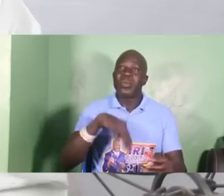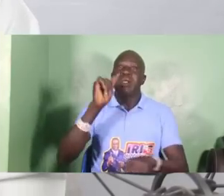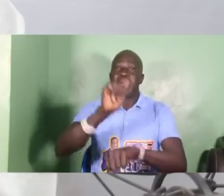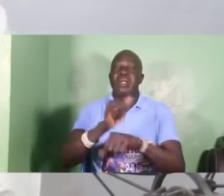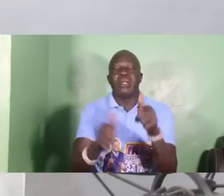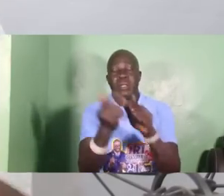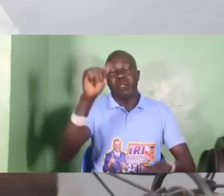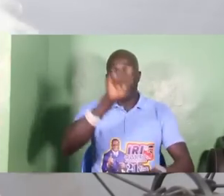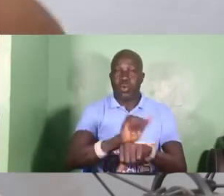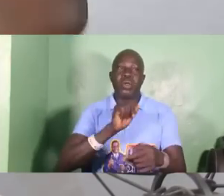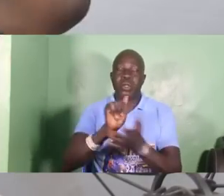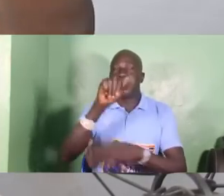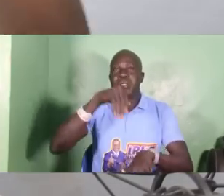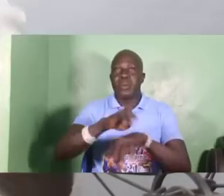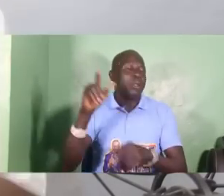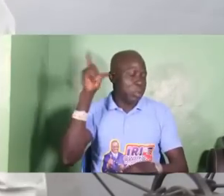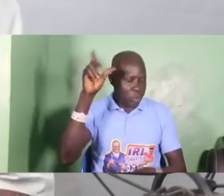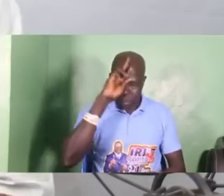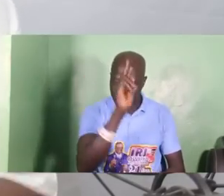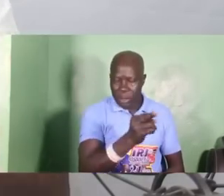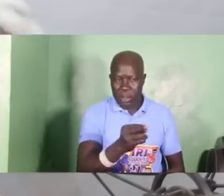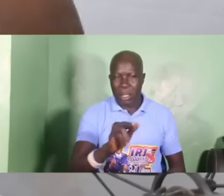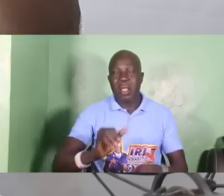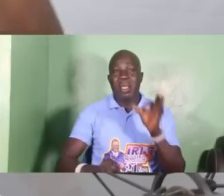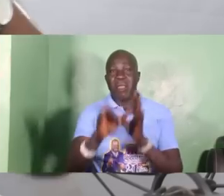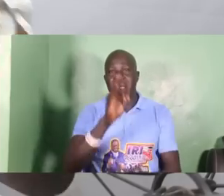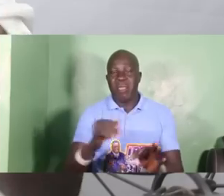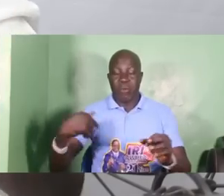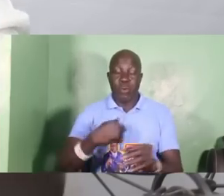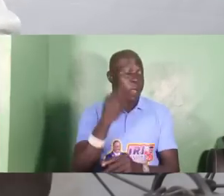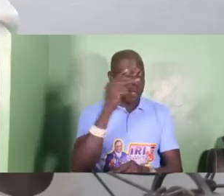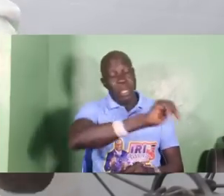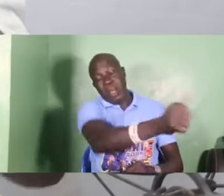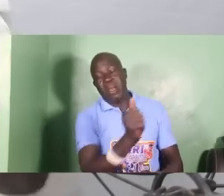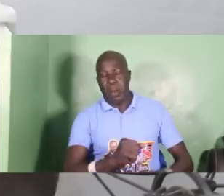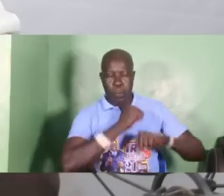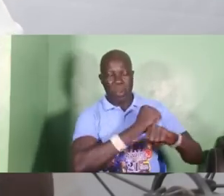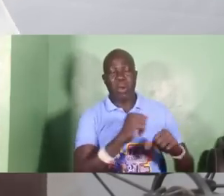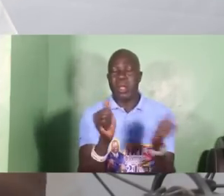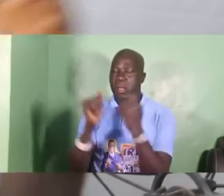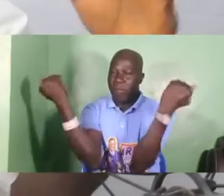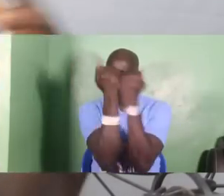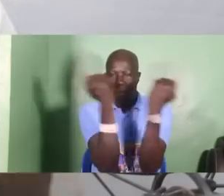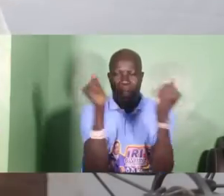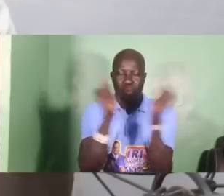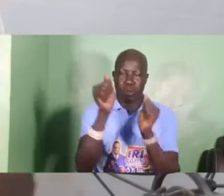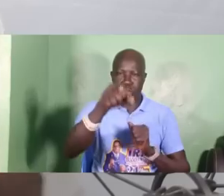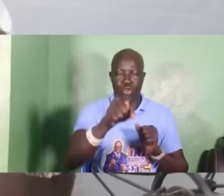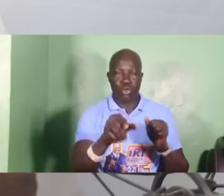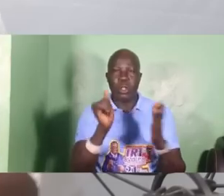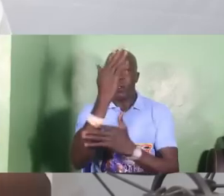Lord Oluwaro. Great tax the Lord sent me to Ebomisa. You. Yeah, Mister. Tabari Agbara. You see that any kind of power that has been waging war